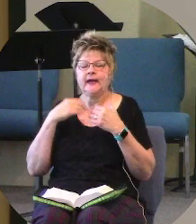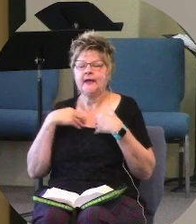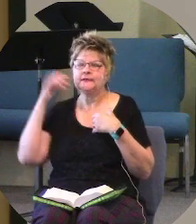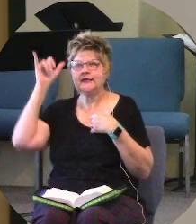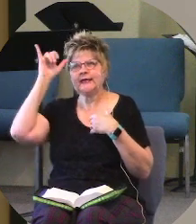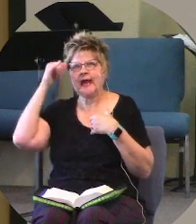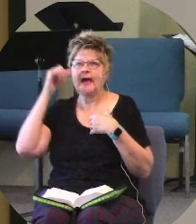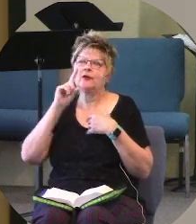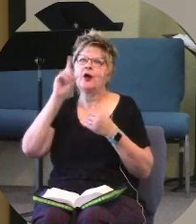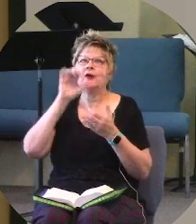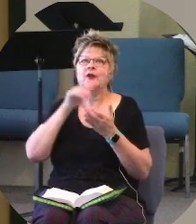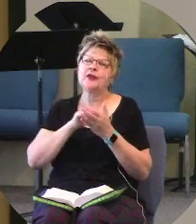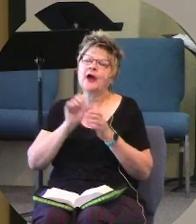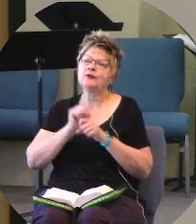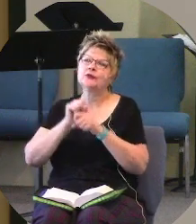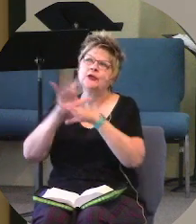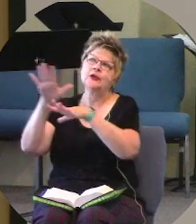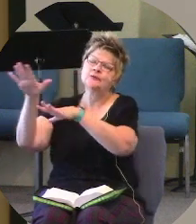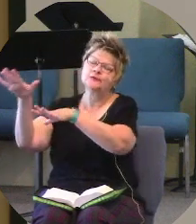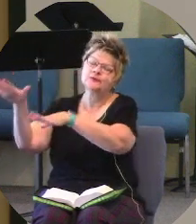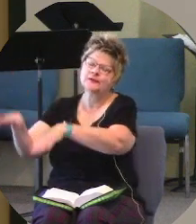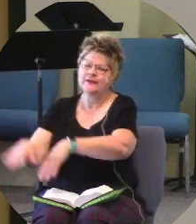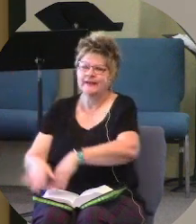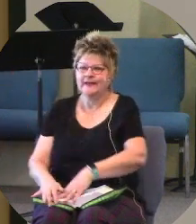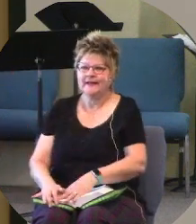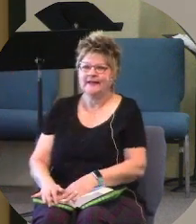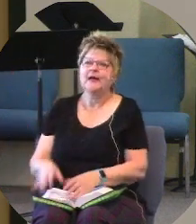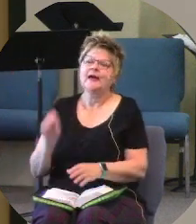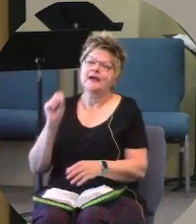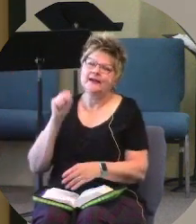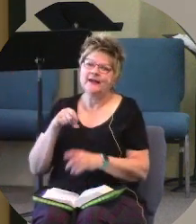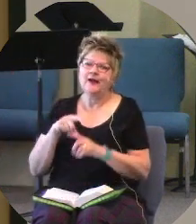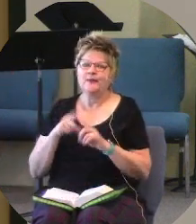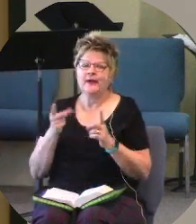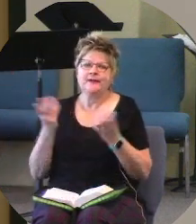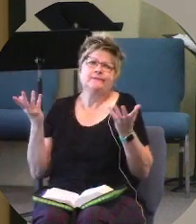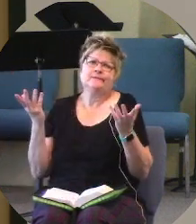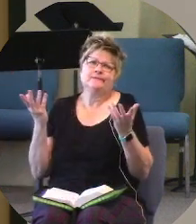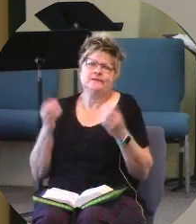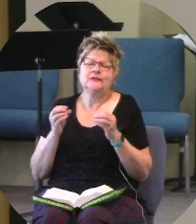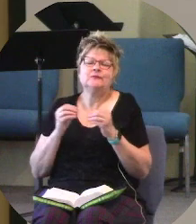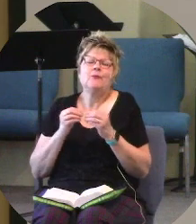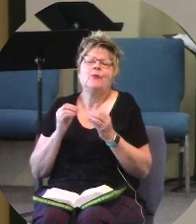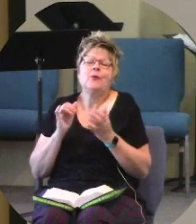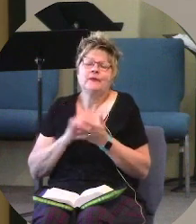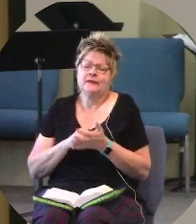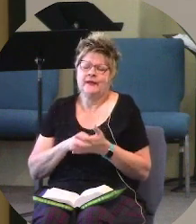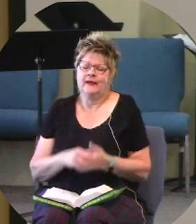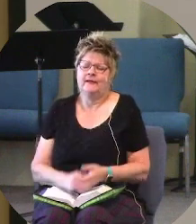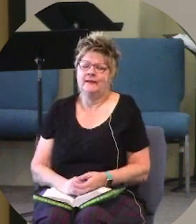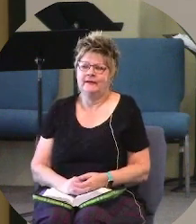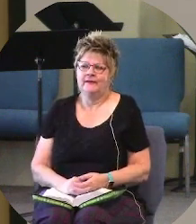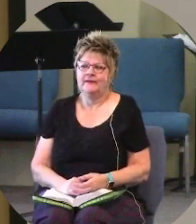on a thousand hills. Yeah, but so much more than that.